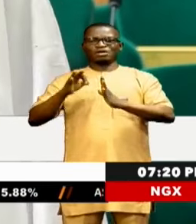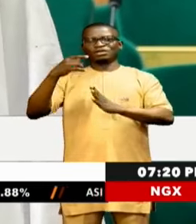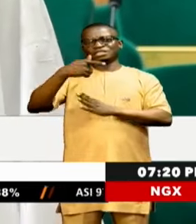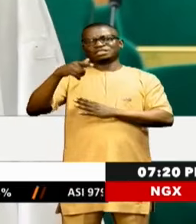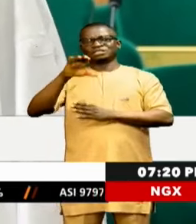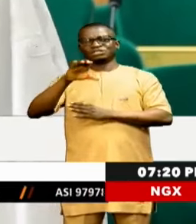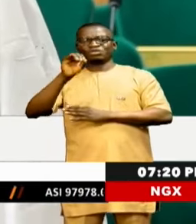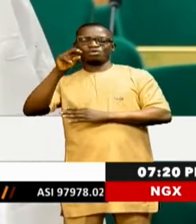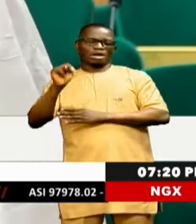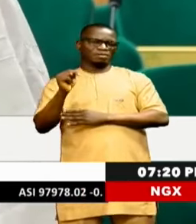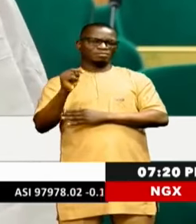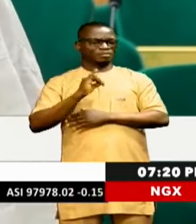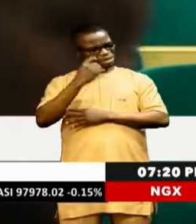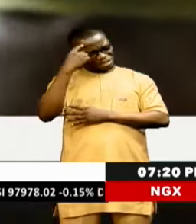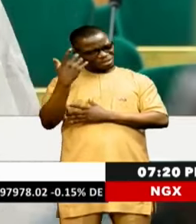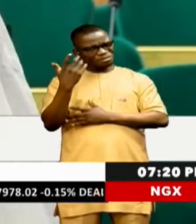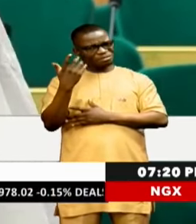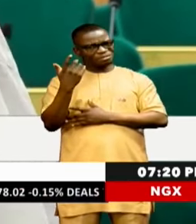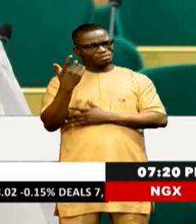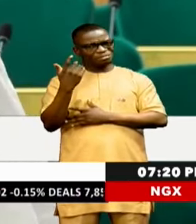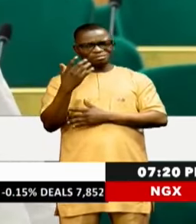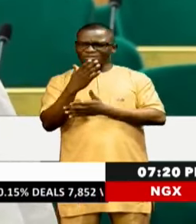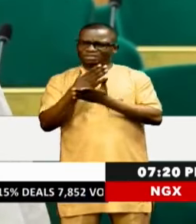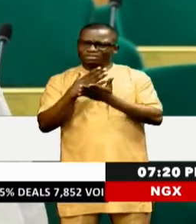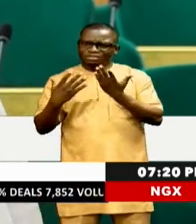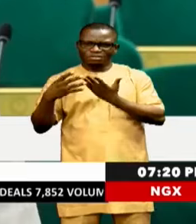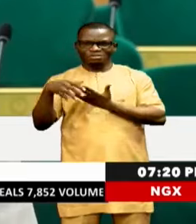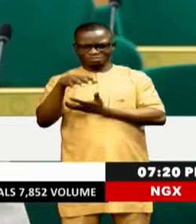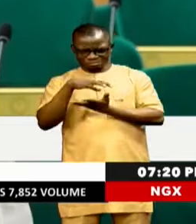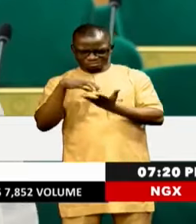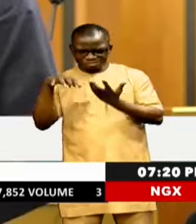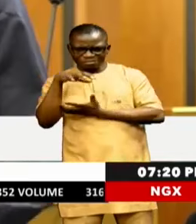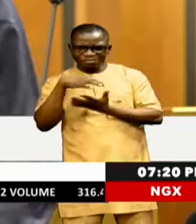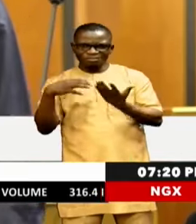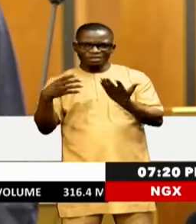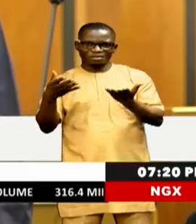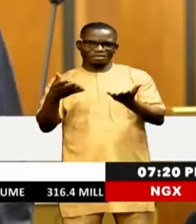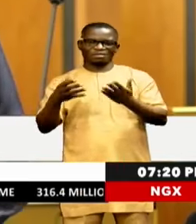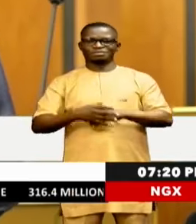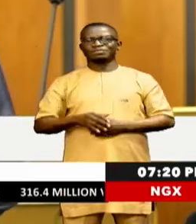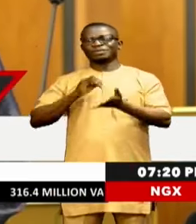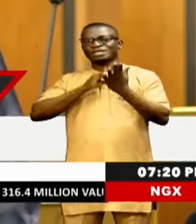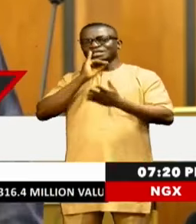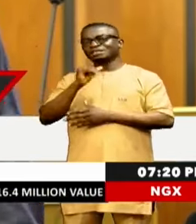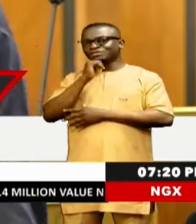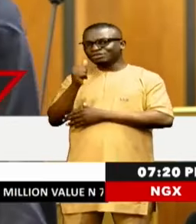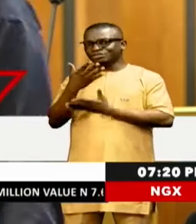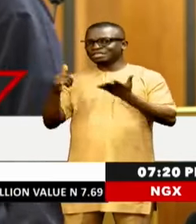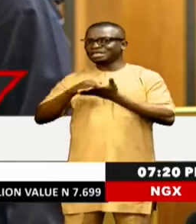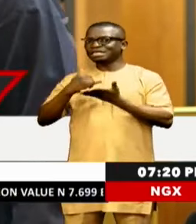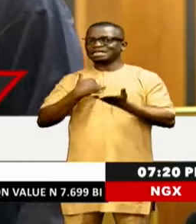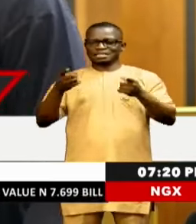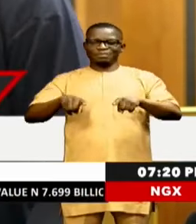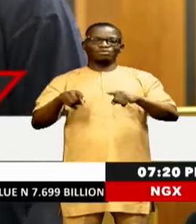I think there is some mismatch, some mix-up It is not something that has happened only on